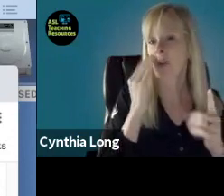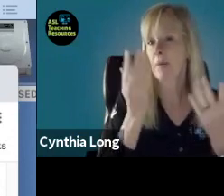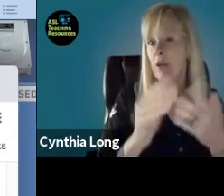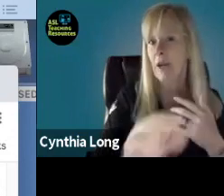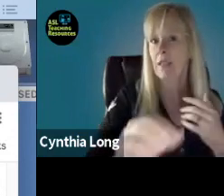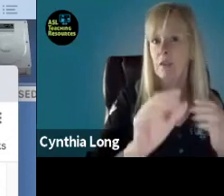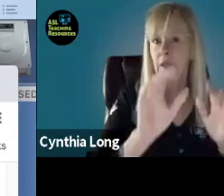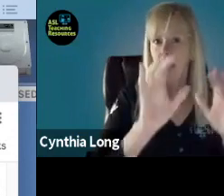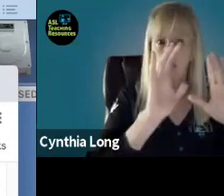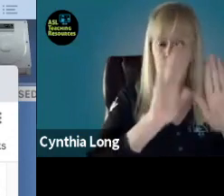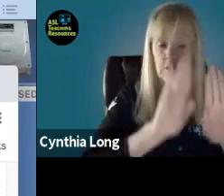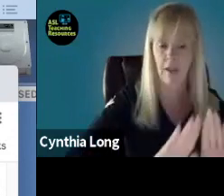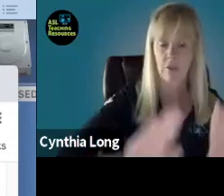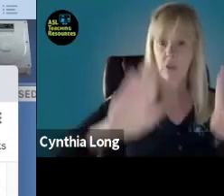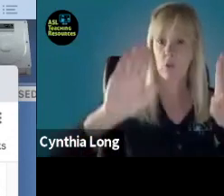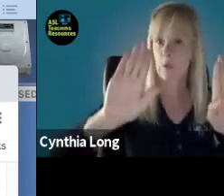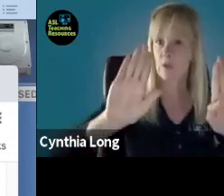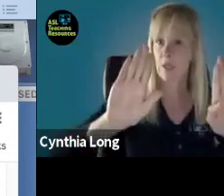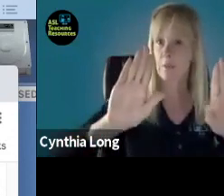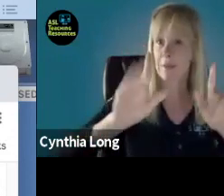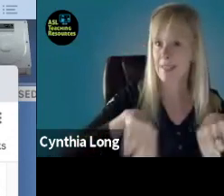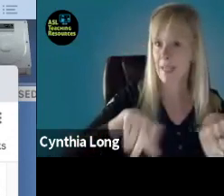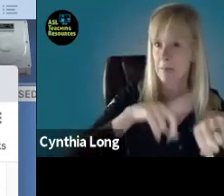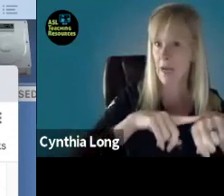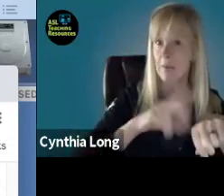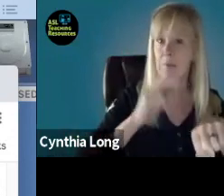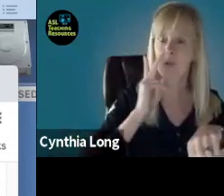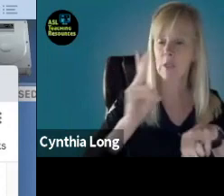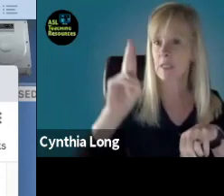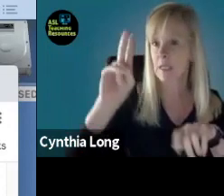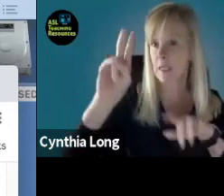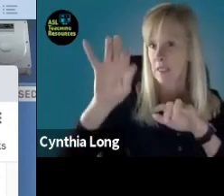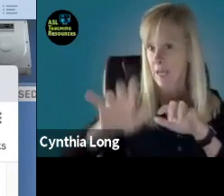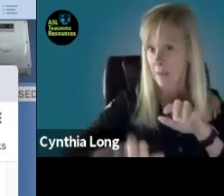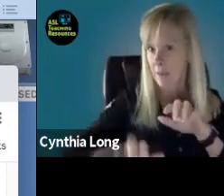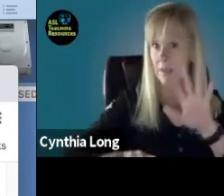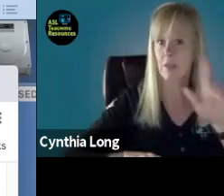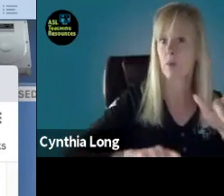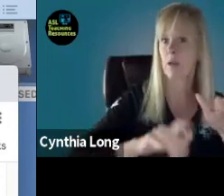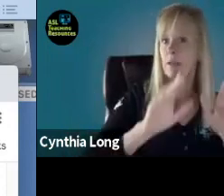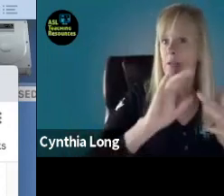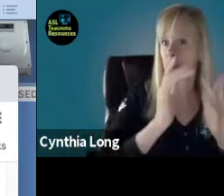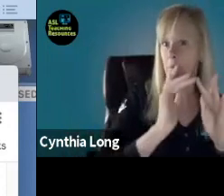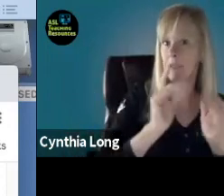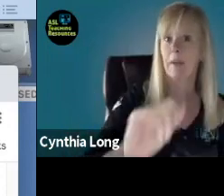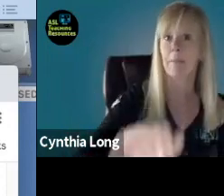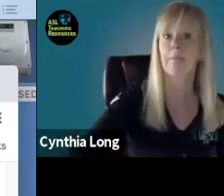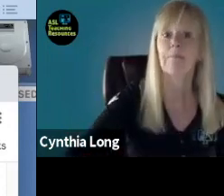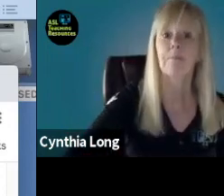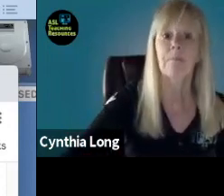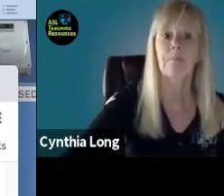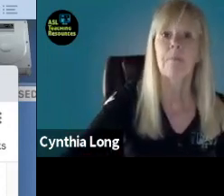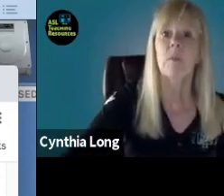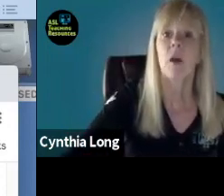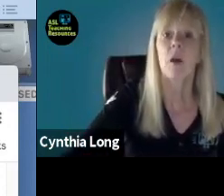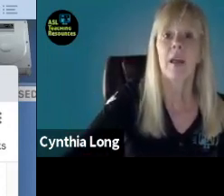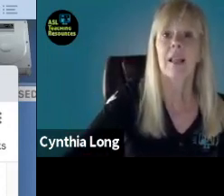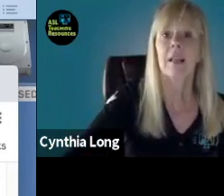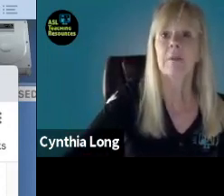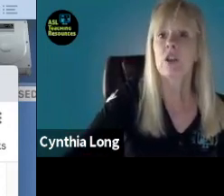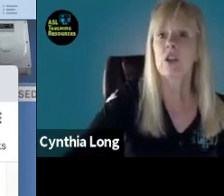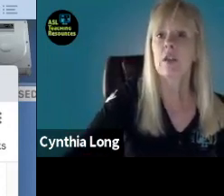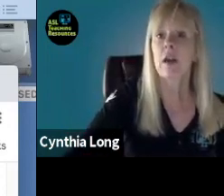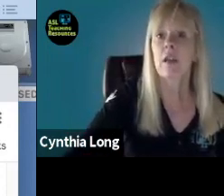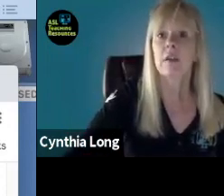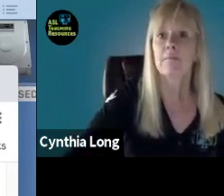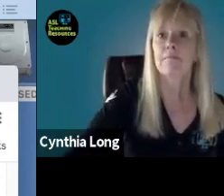You probably know how to do that. You just have two windows up at the same time so you can see the typing as well as the website. Okay, now let me